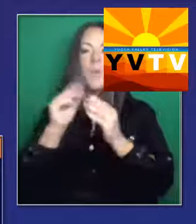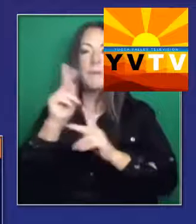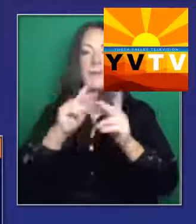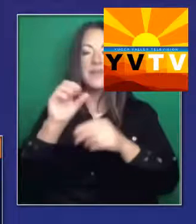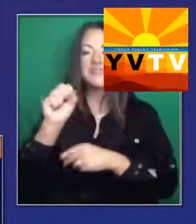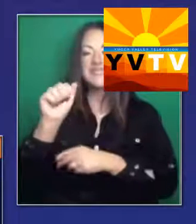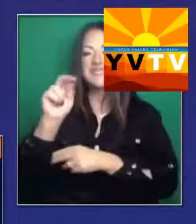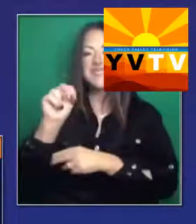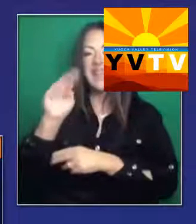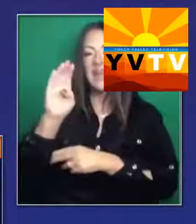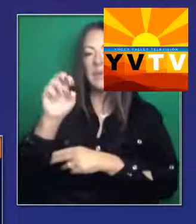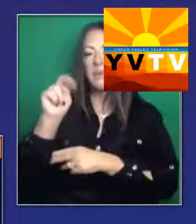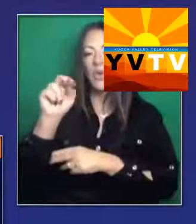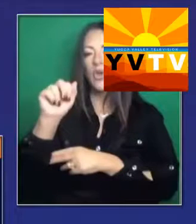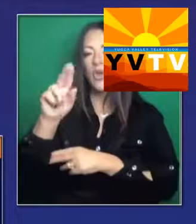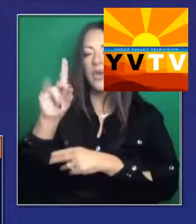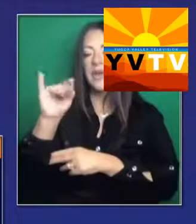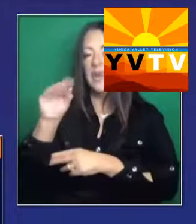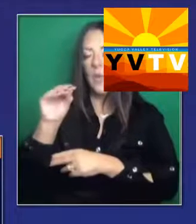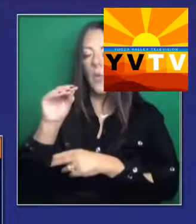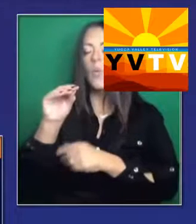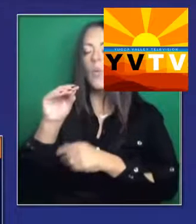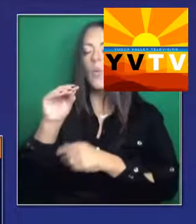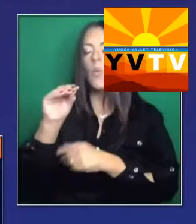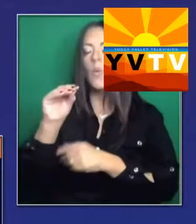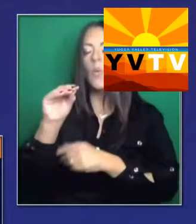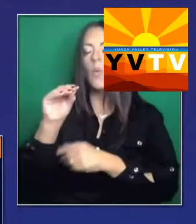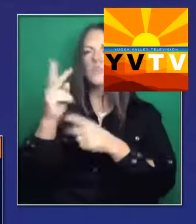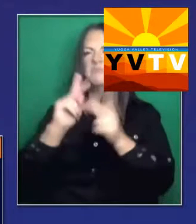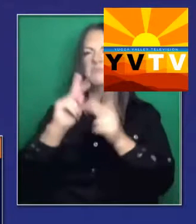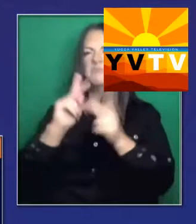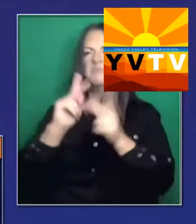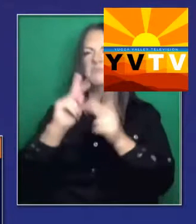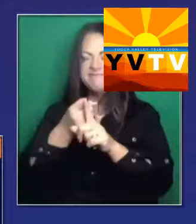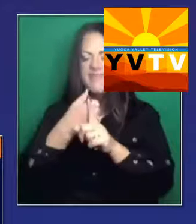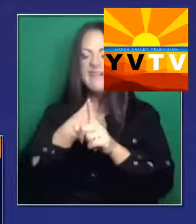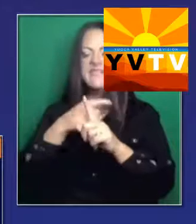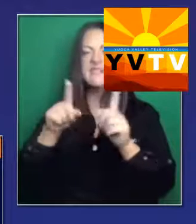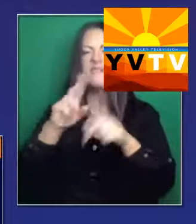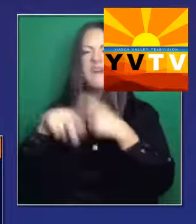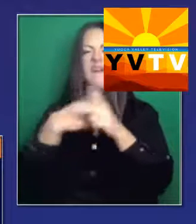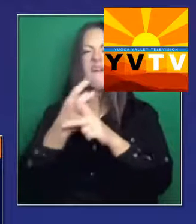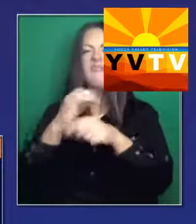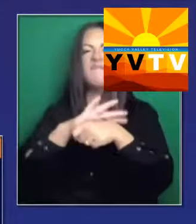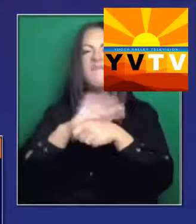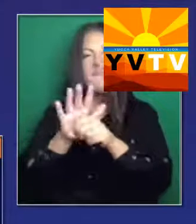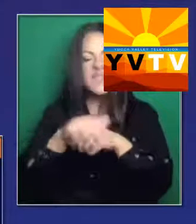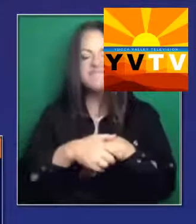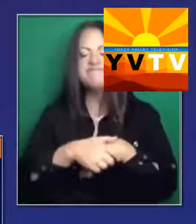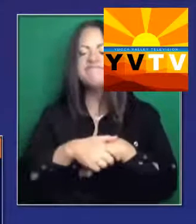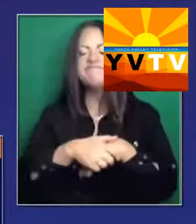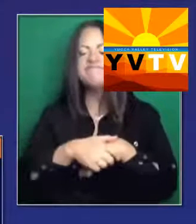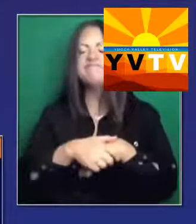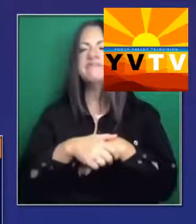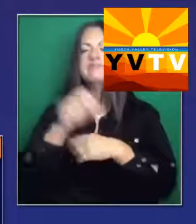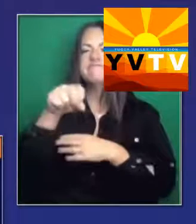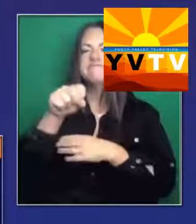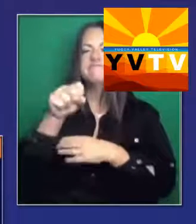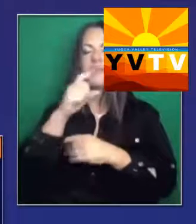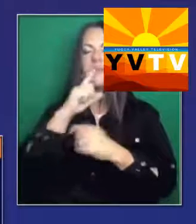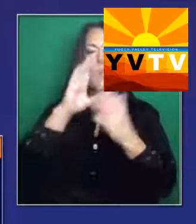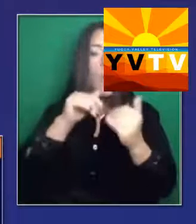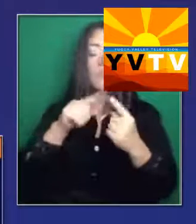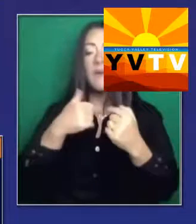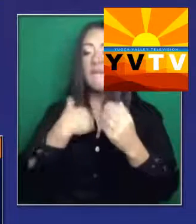In fact, I was hoping, I think they're coming later this afternoon, the results of those tests. I was hoping to have an update for you.